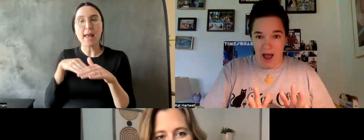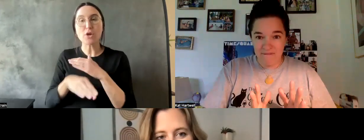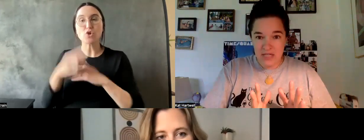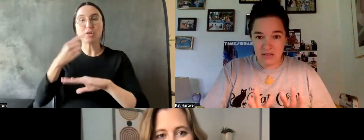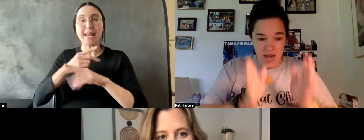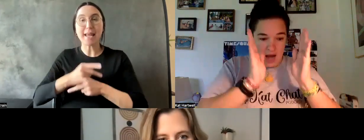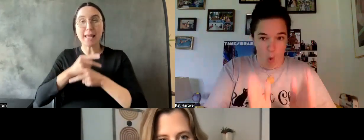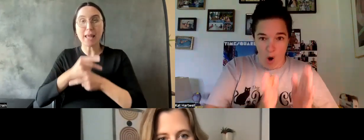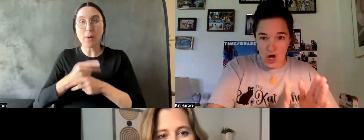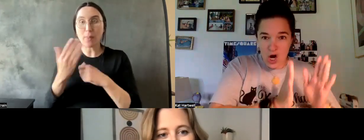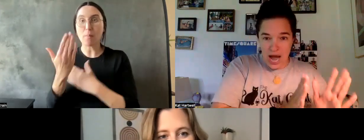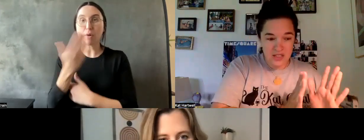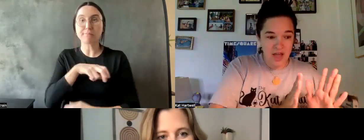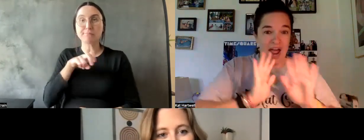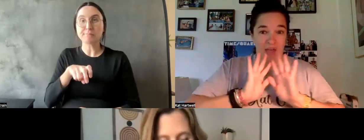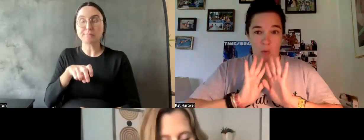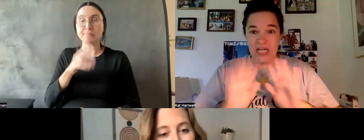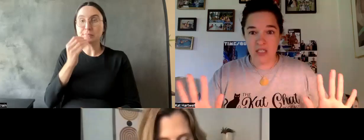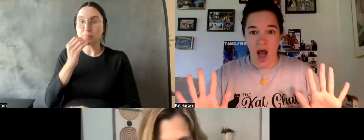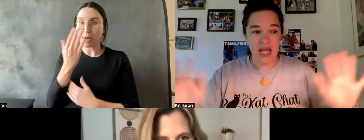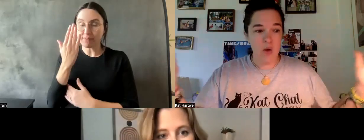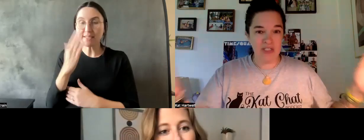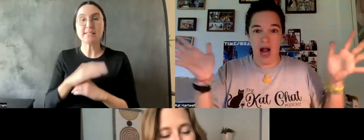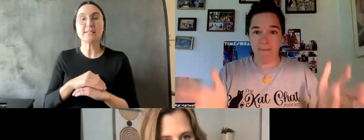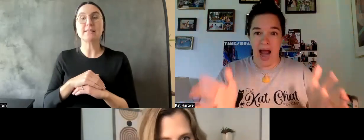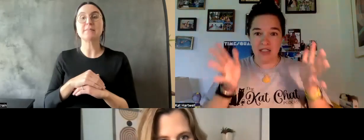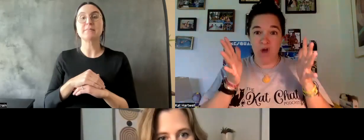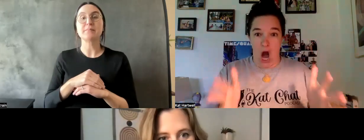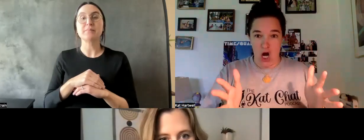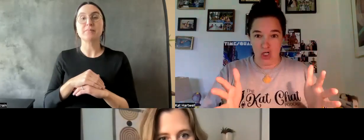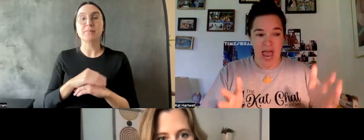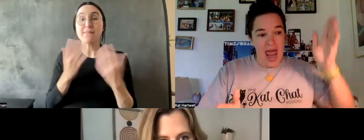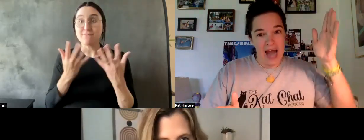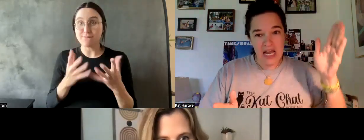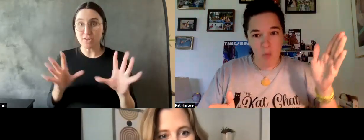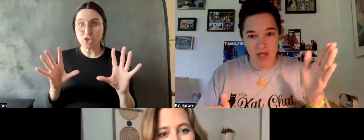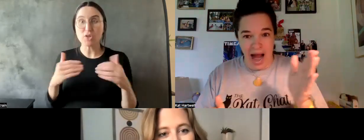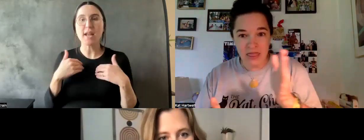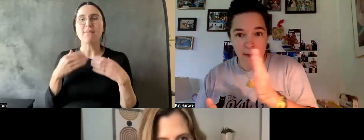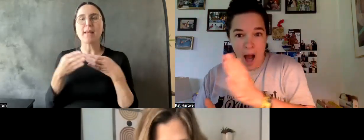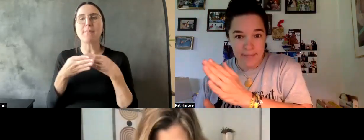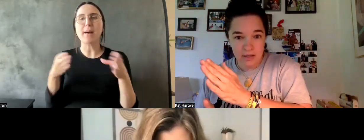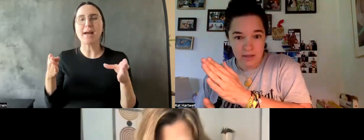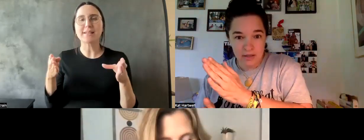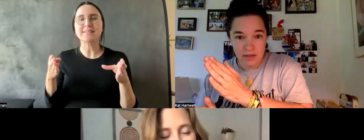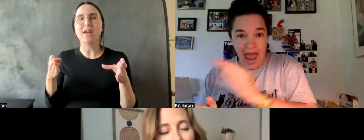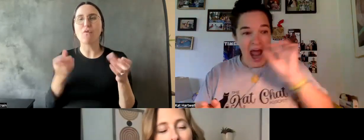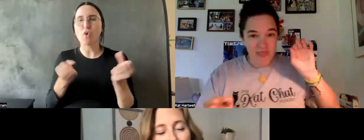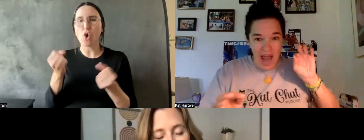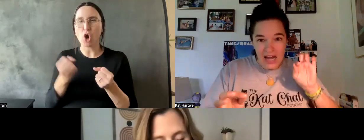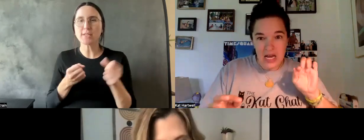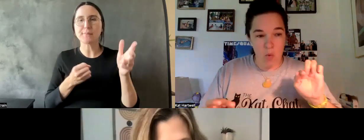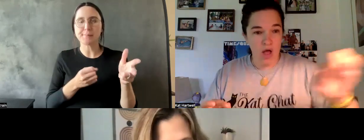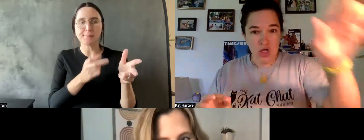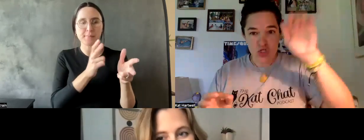get a breakfast and order and stuff. And then when he's done, he would take a box of cards and he would line them up. Yep.